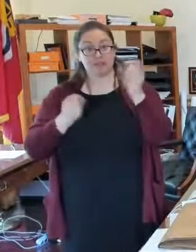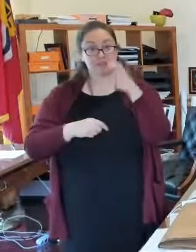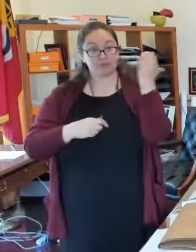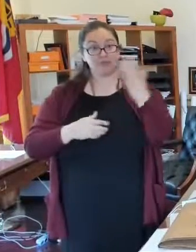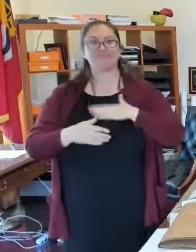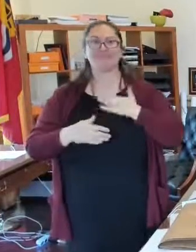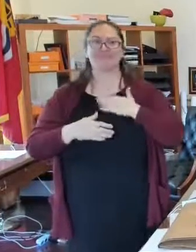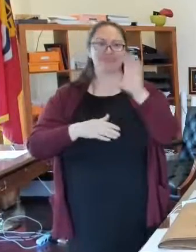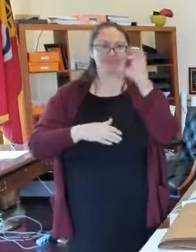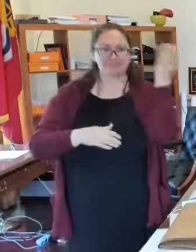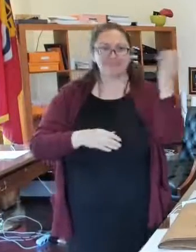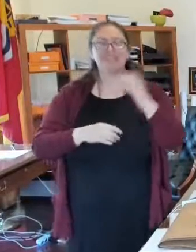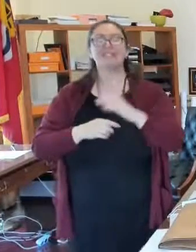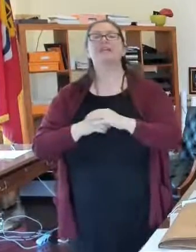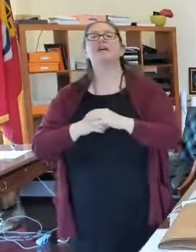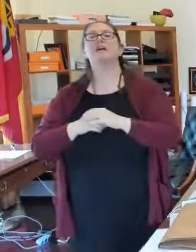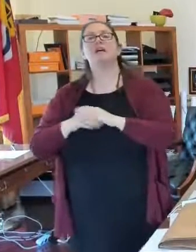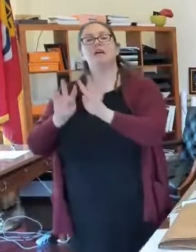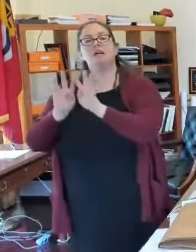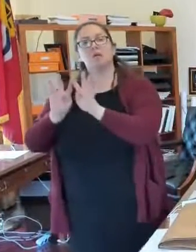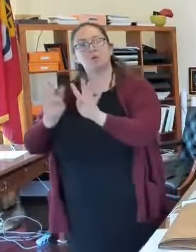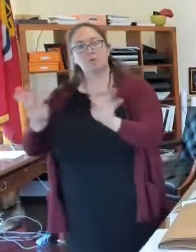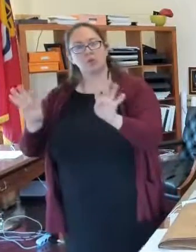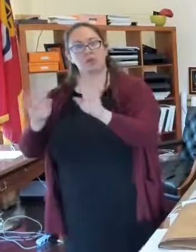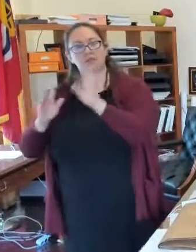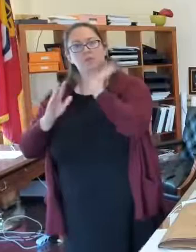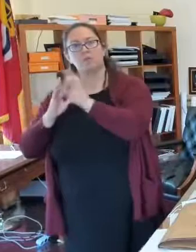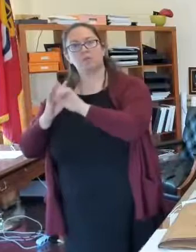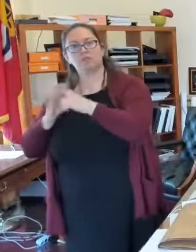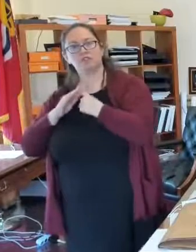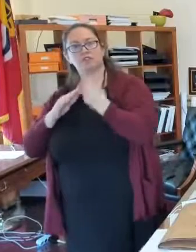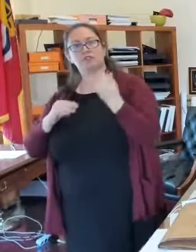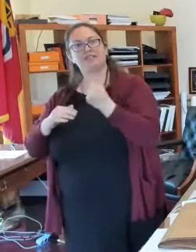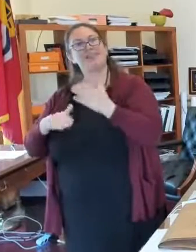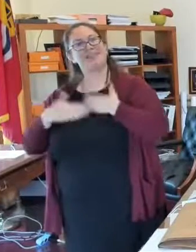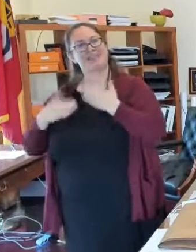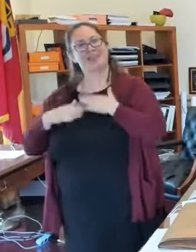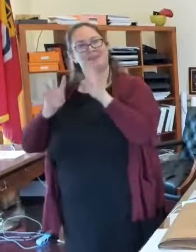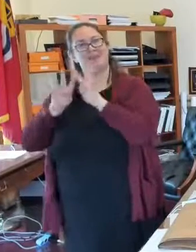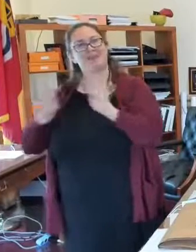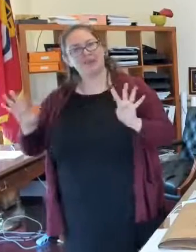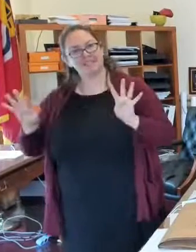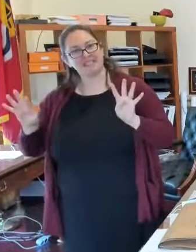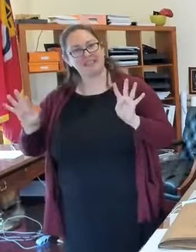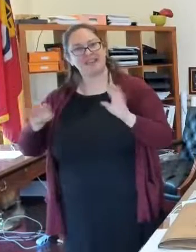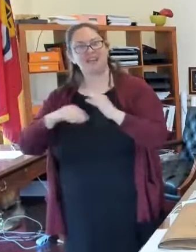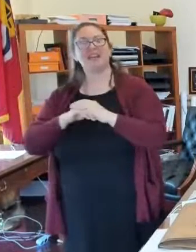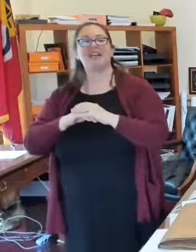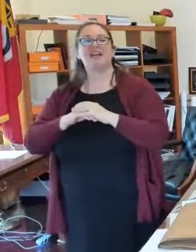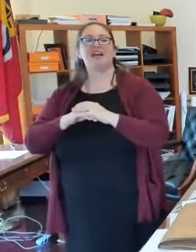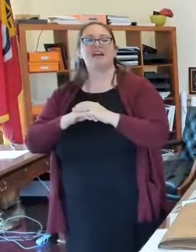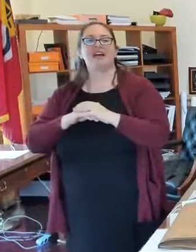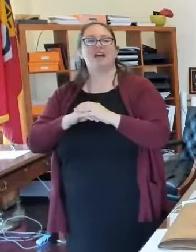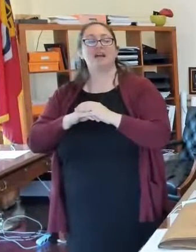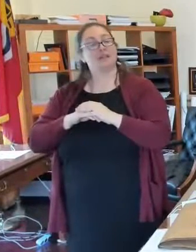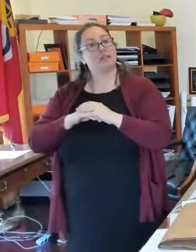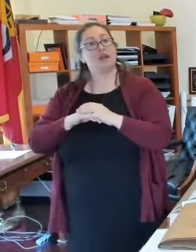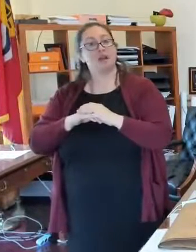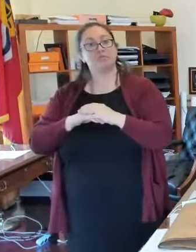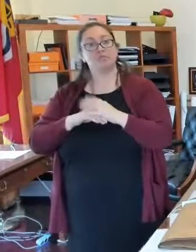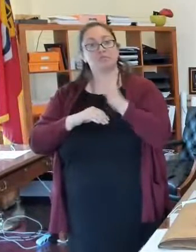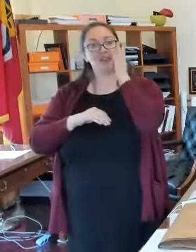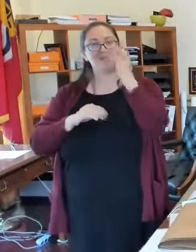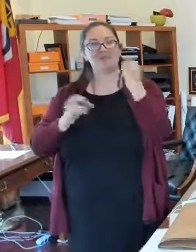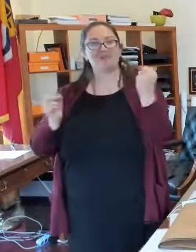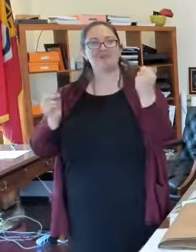Merry Christmas. Kwanzaa begins on Saturday. Happy Kwanzaa. And we'll be back and chat